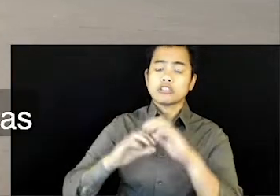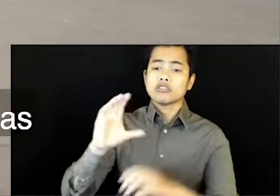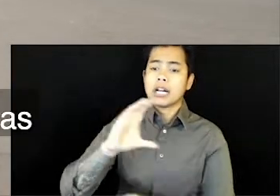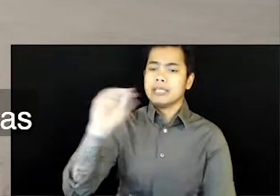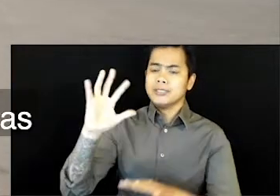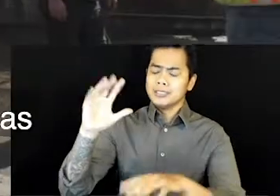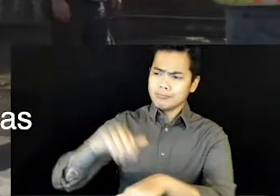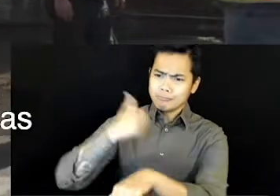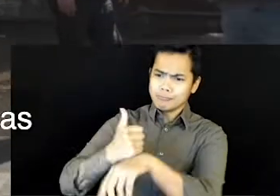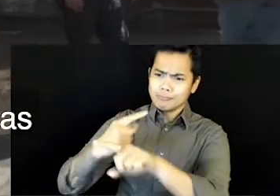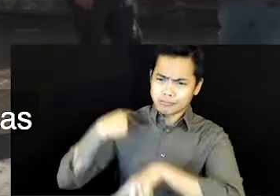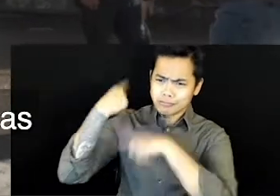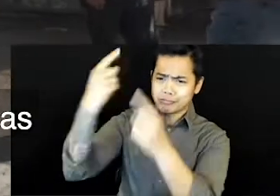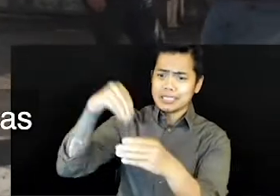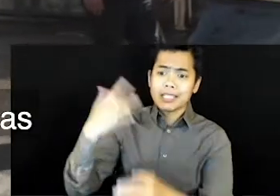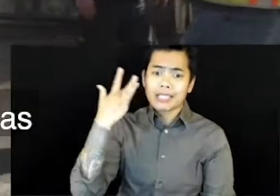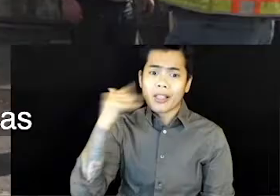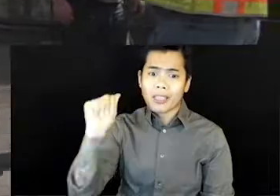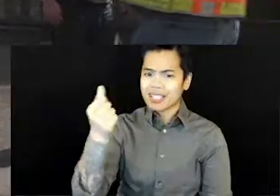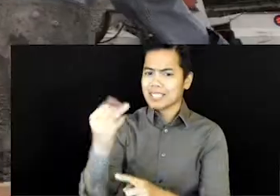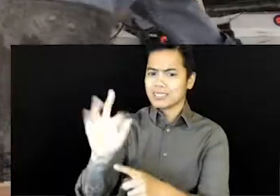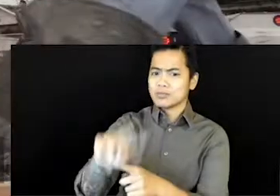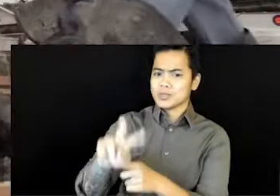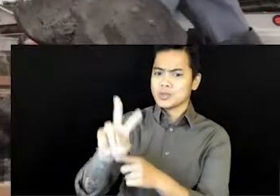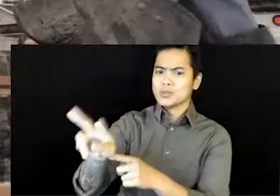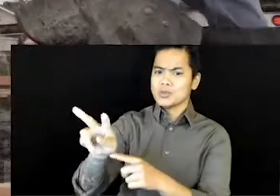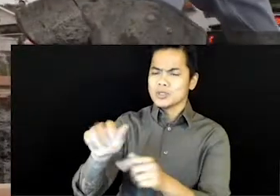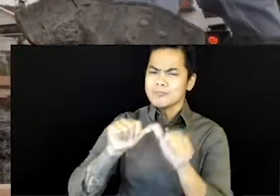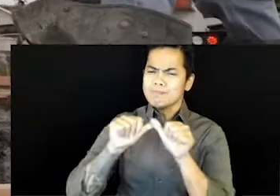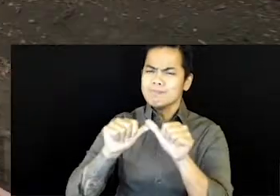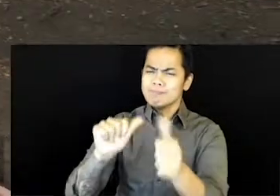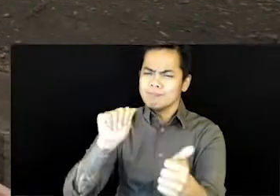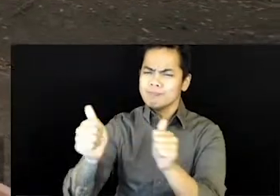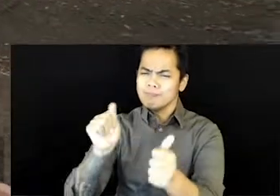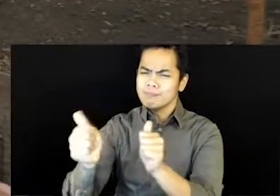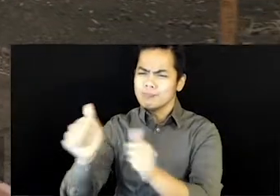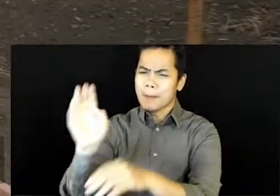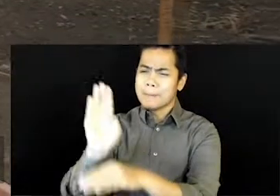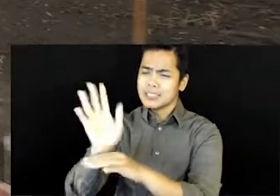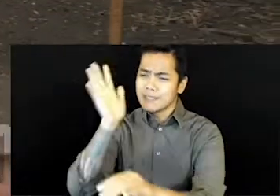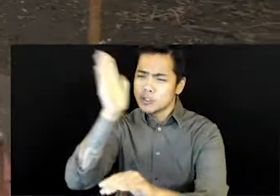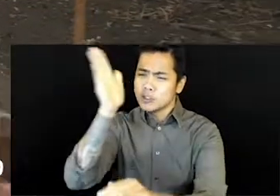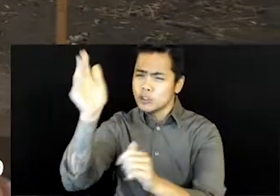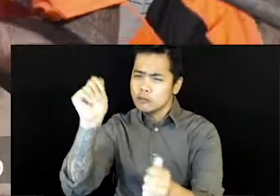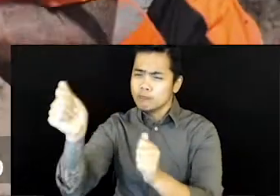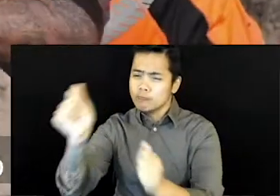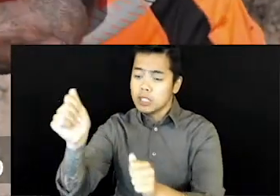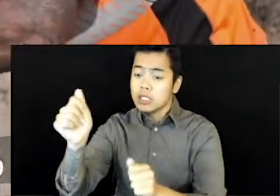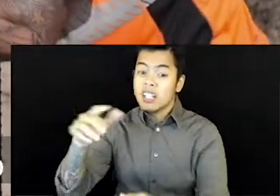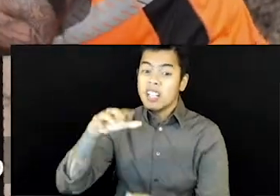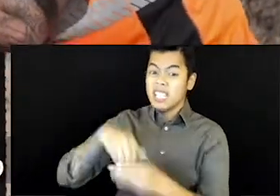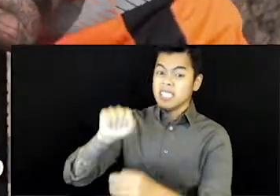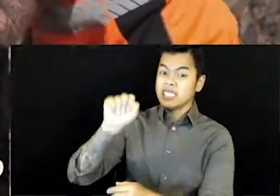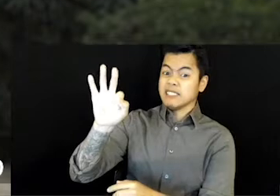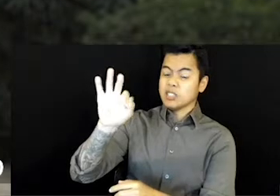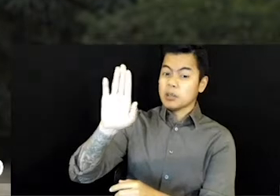Granite Construction Company has a long history in California. Since our founding in 1922, sustainability has meant doing business with the future in